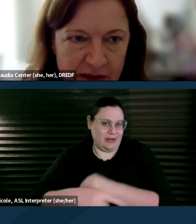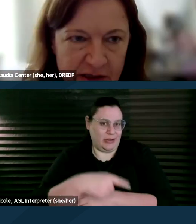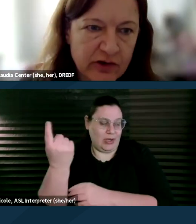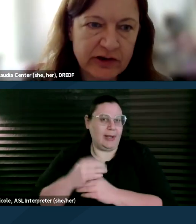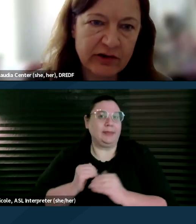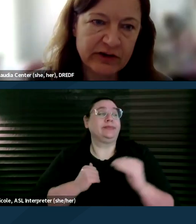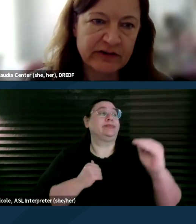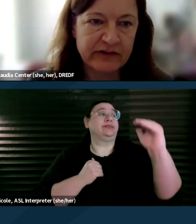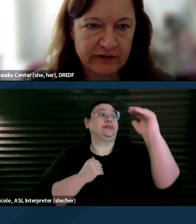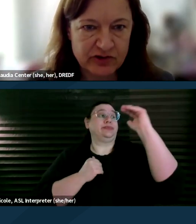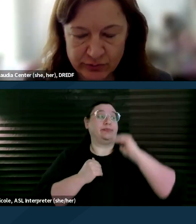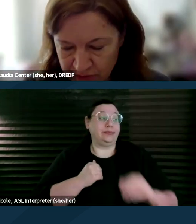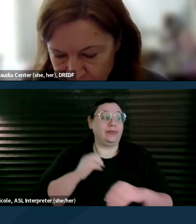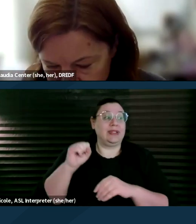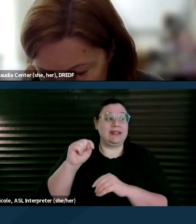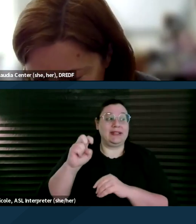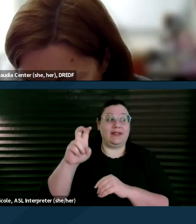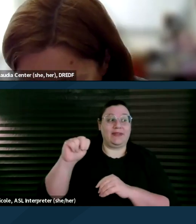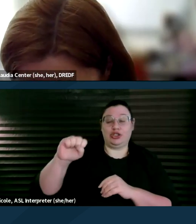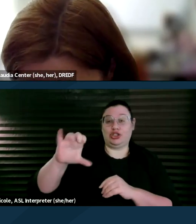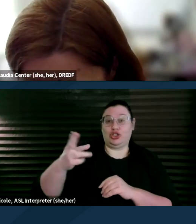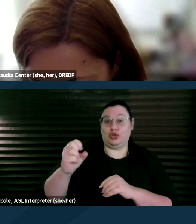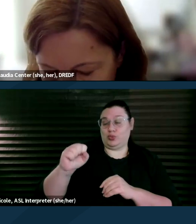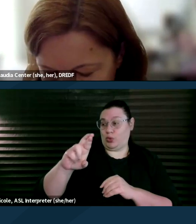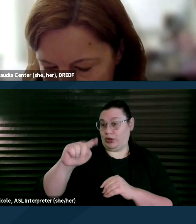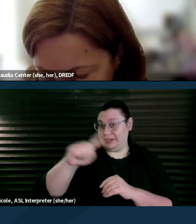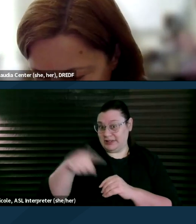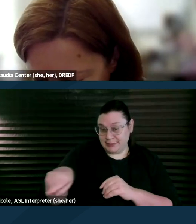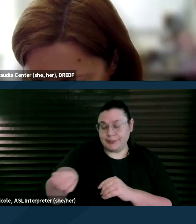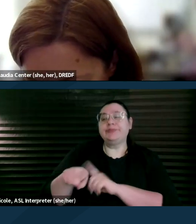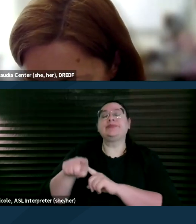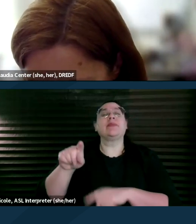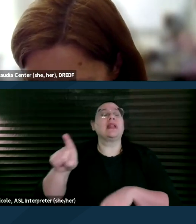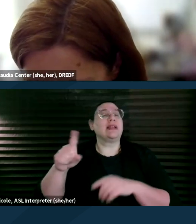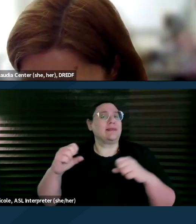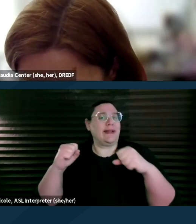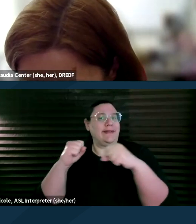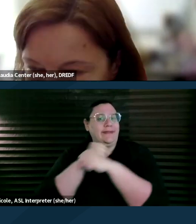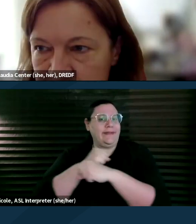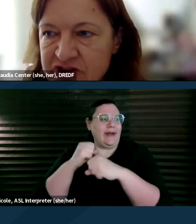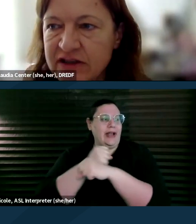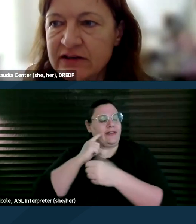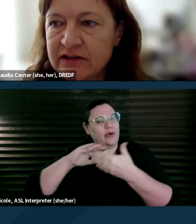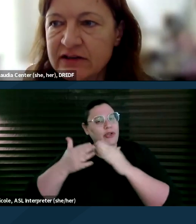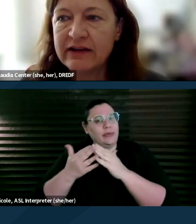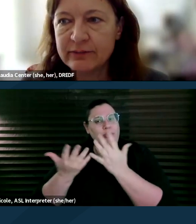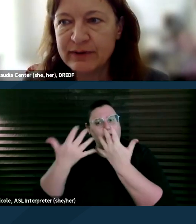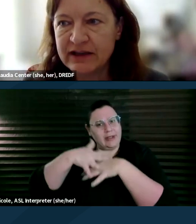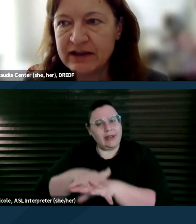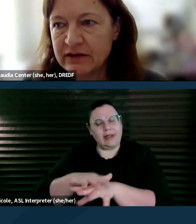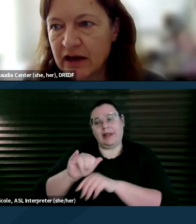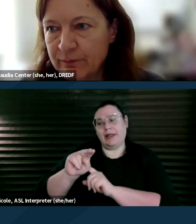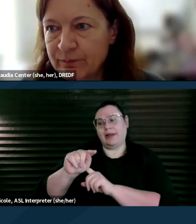Then we're going to turn it over to Stephen Schwartz. Stephen has been fighting for community integration and